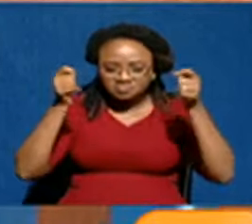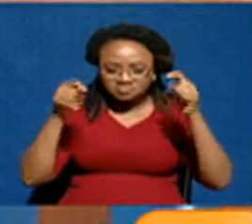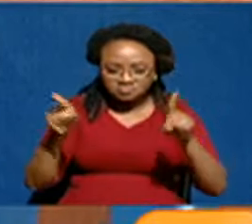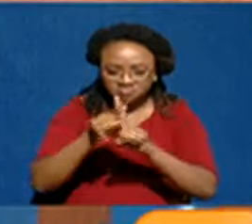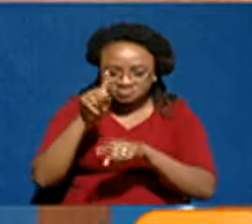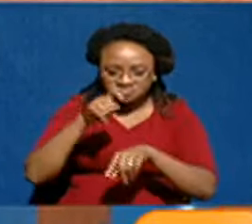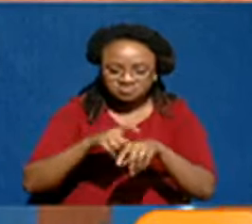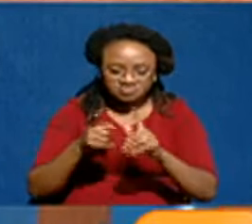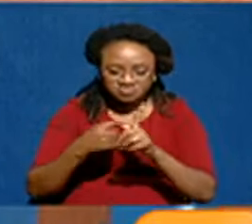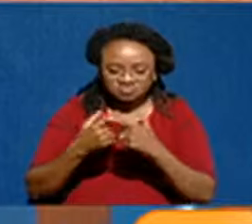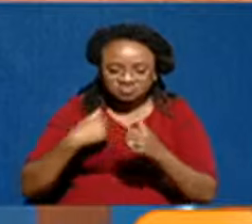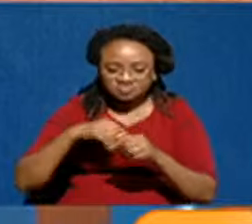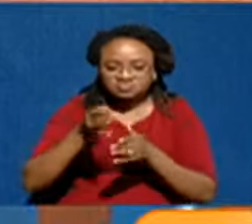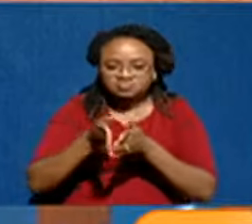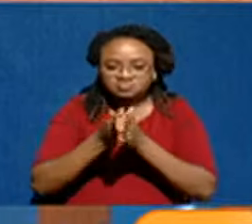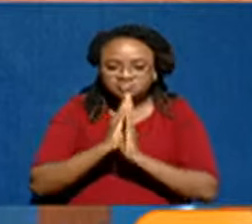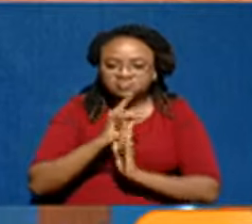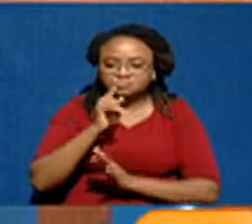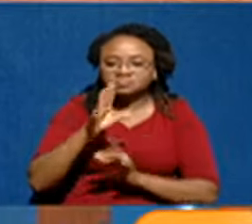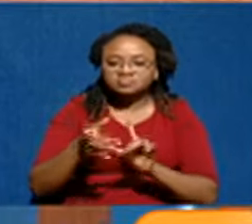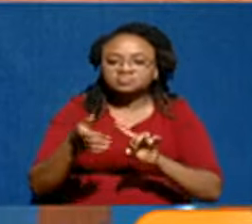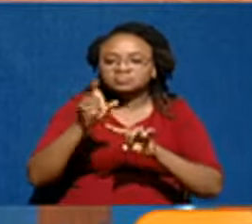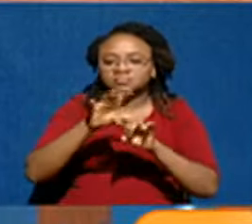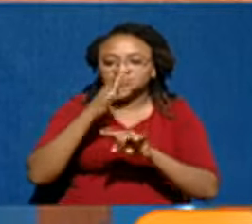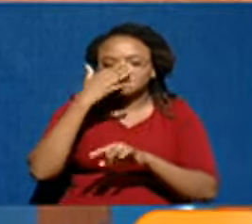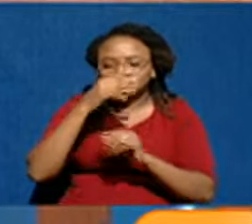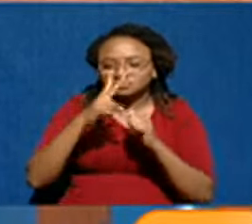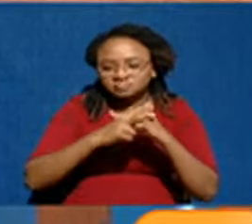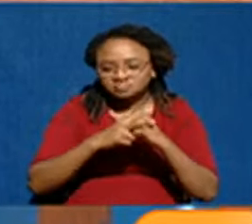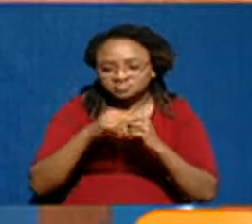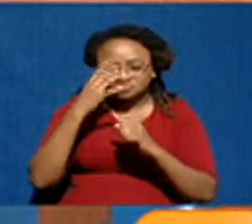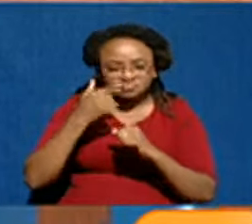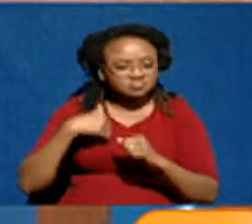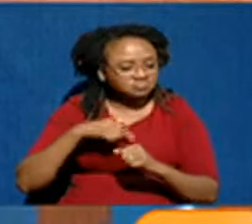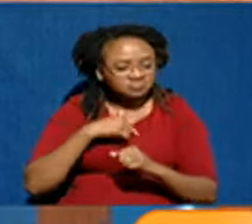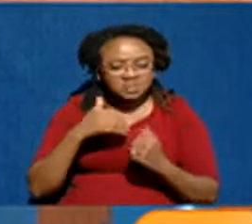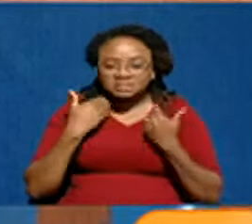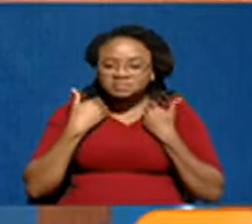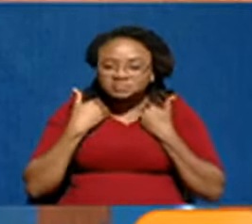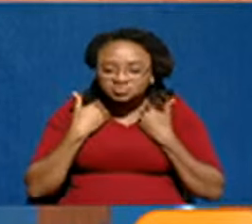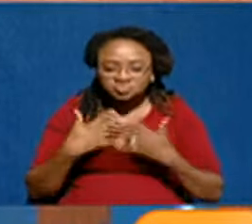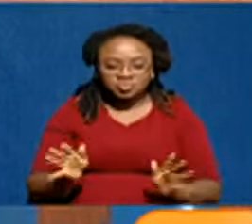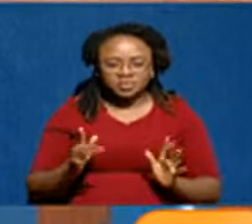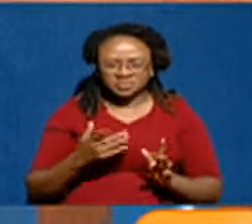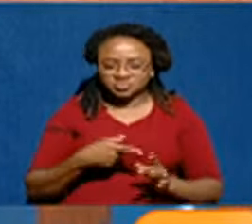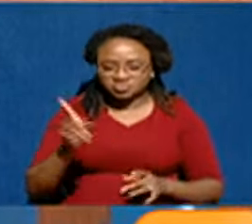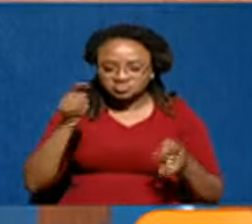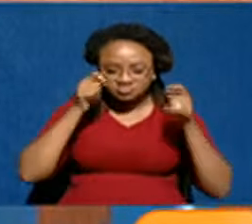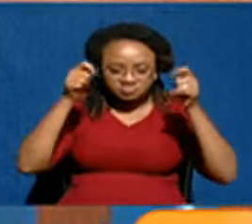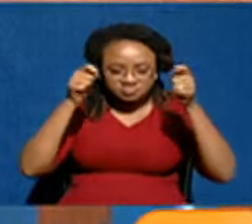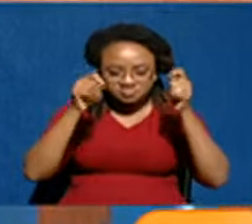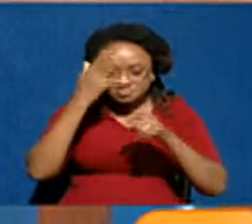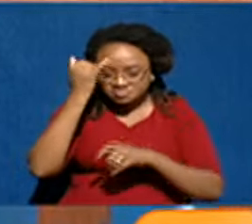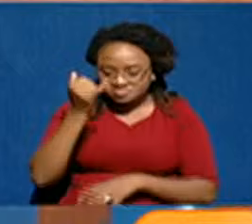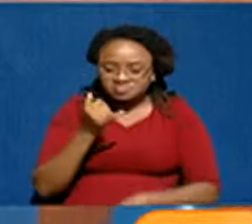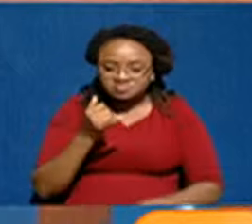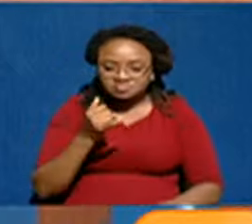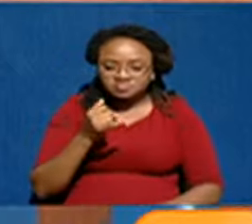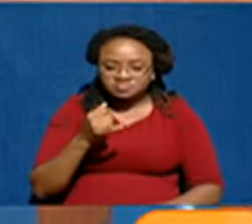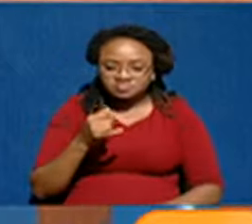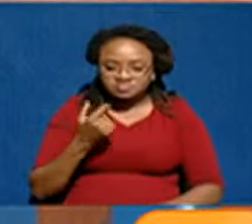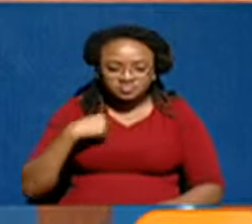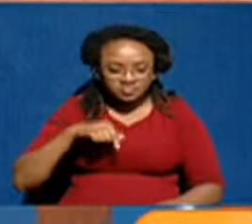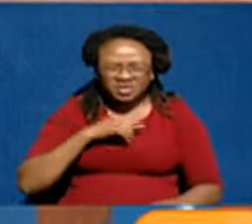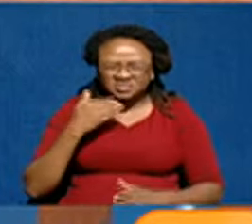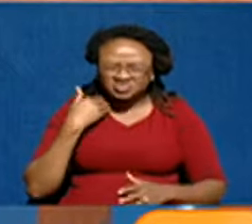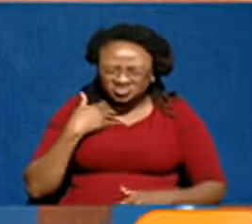the employers, we want to add you another 7 days because we actually do not want to go on strike because Kenyans are going to suffer. Then after that,